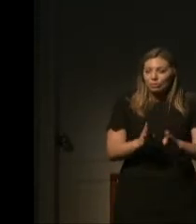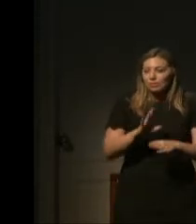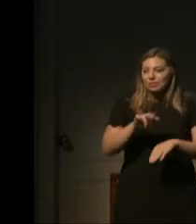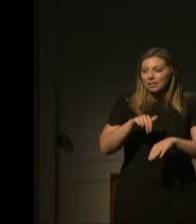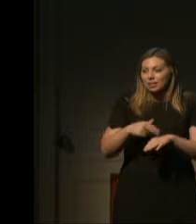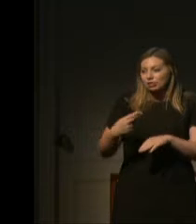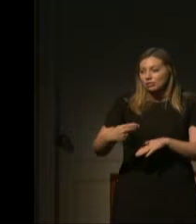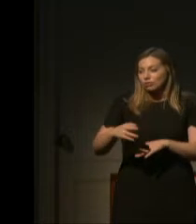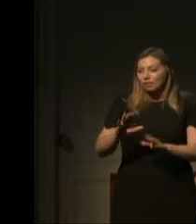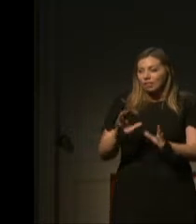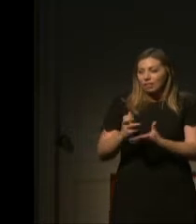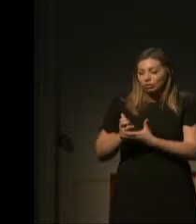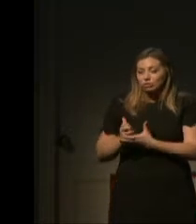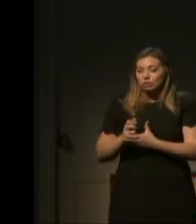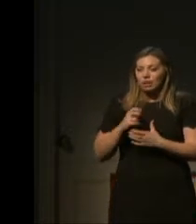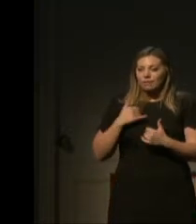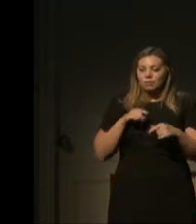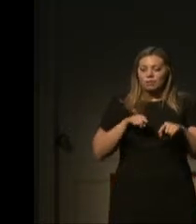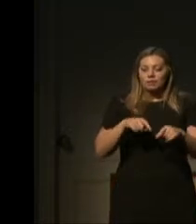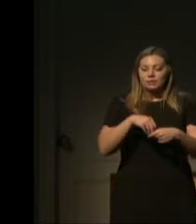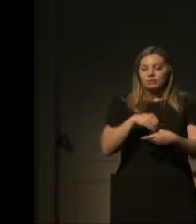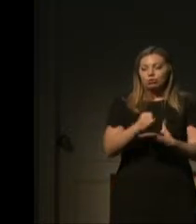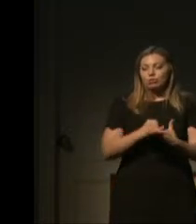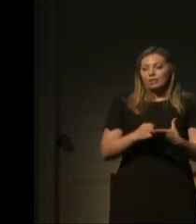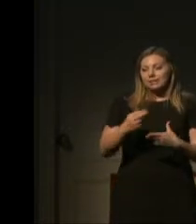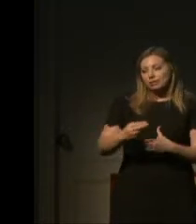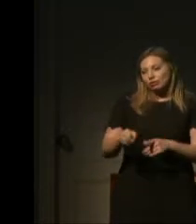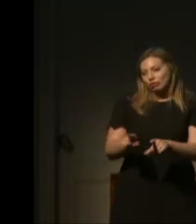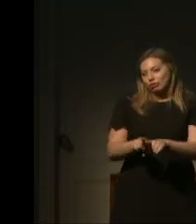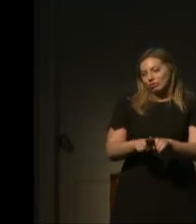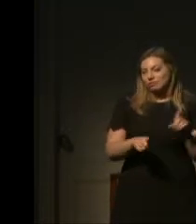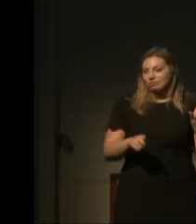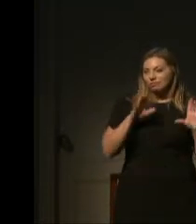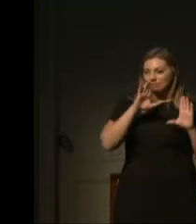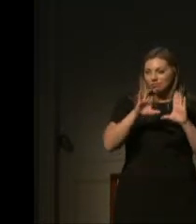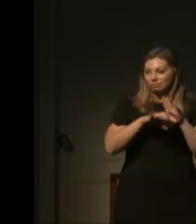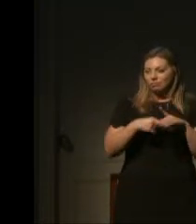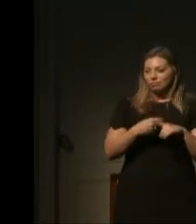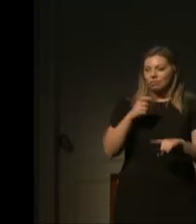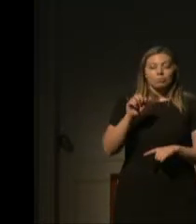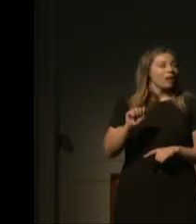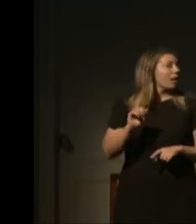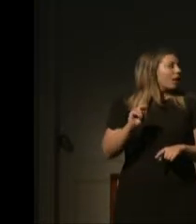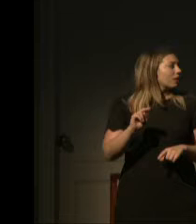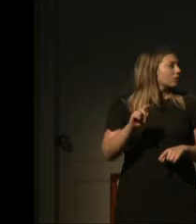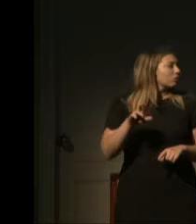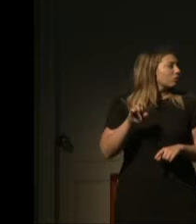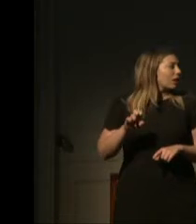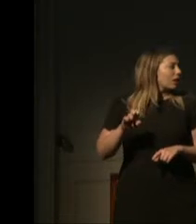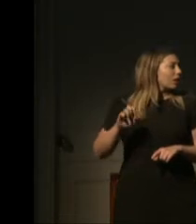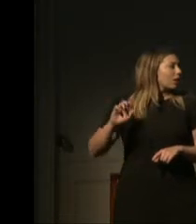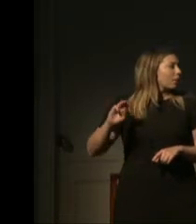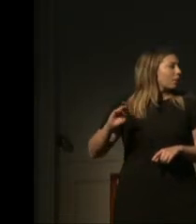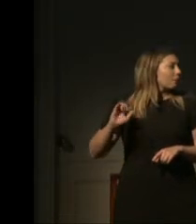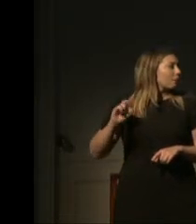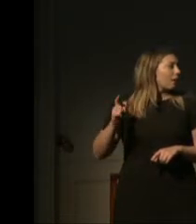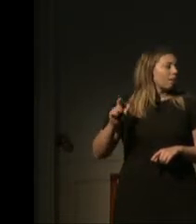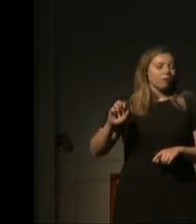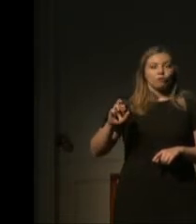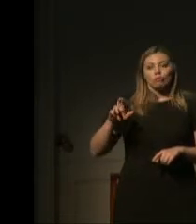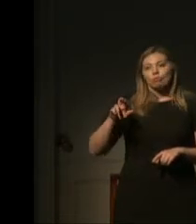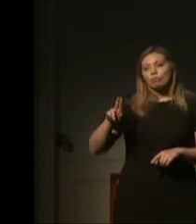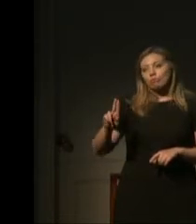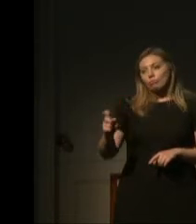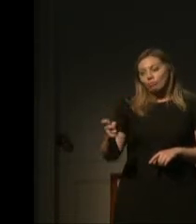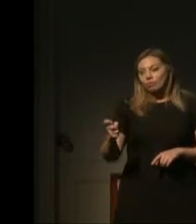history collections has a parallel in art history as well. This is an image of André Malraux and his Musée Imaginaire,